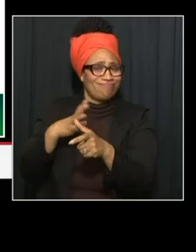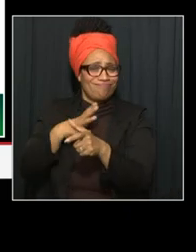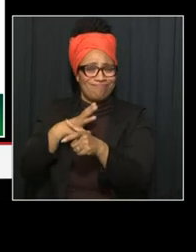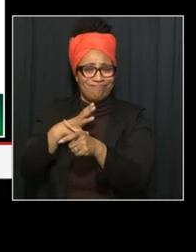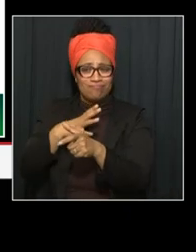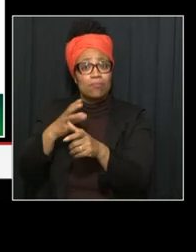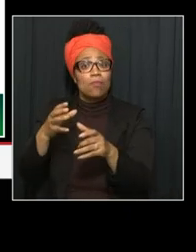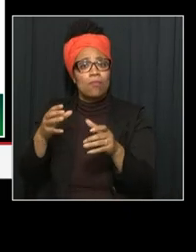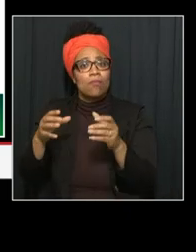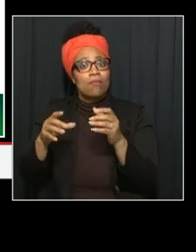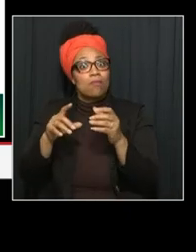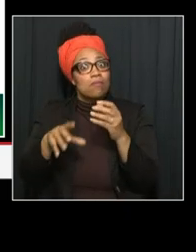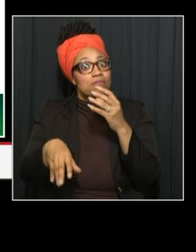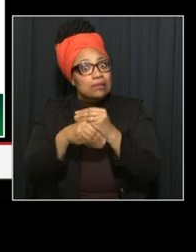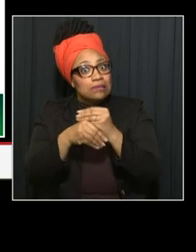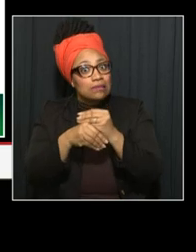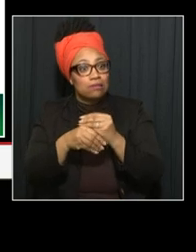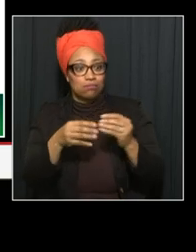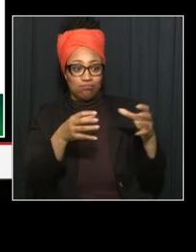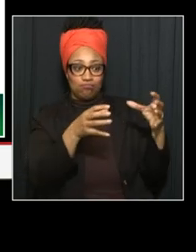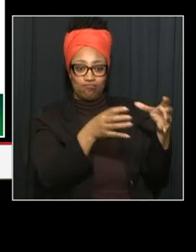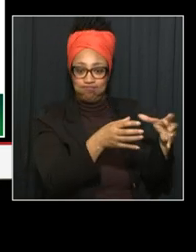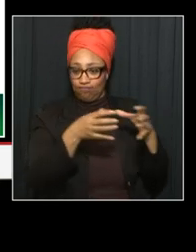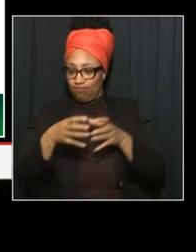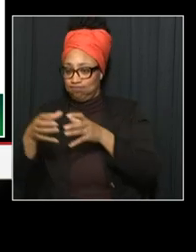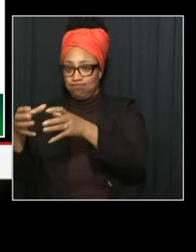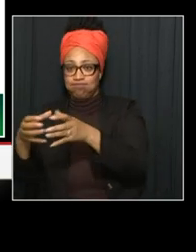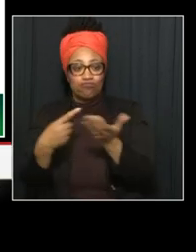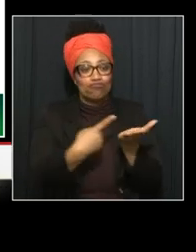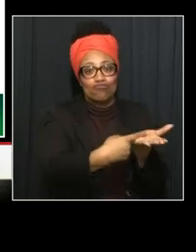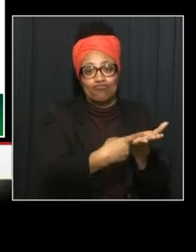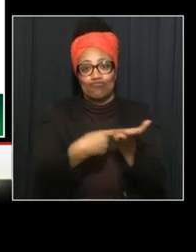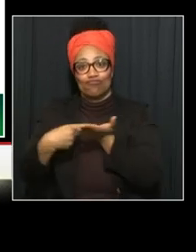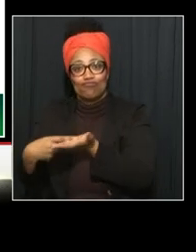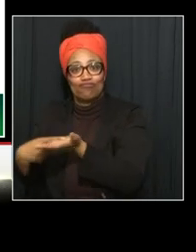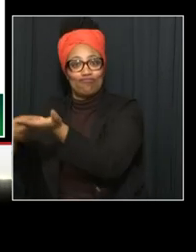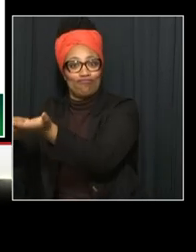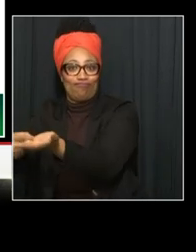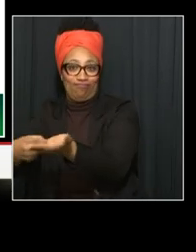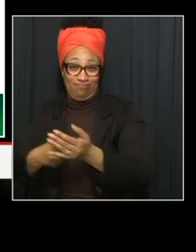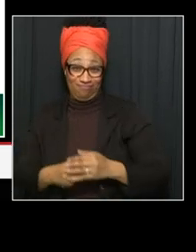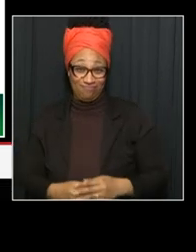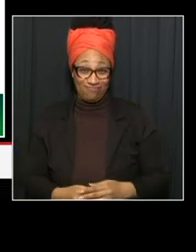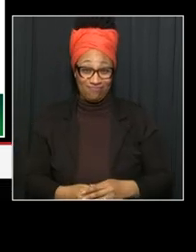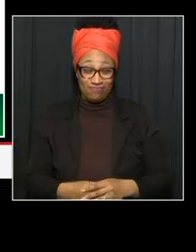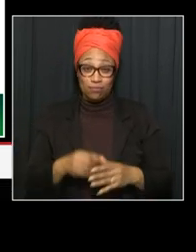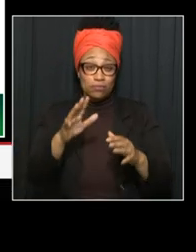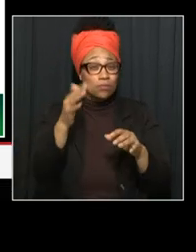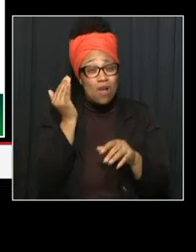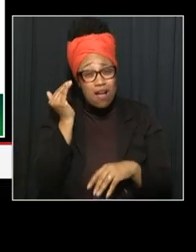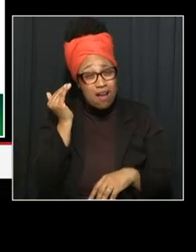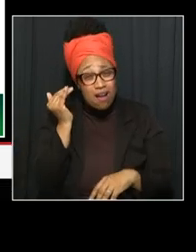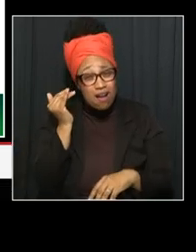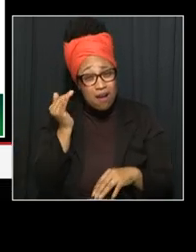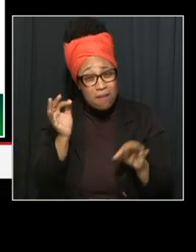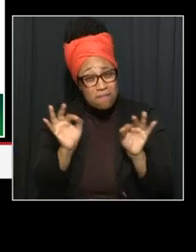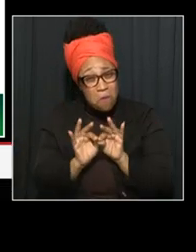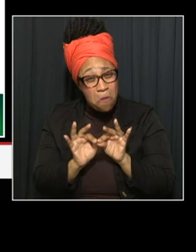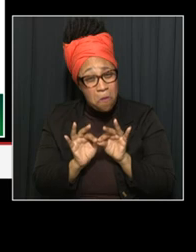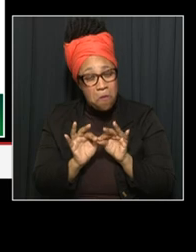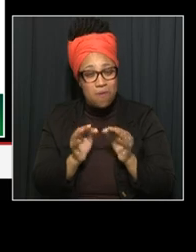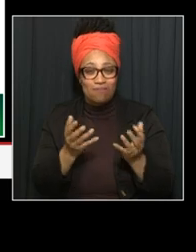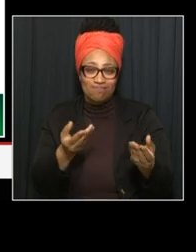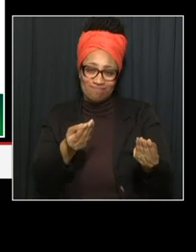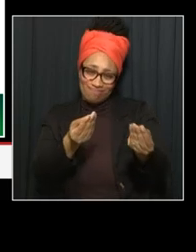because you get to tell us what matters to you. You get to inform how